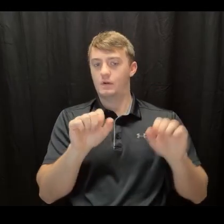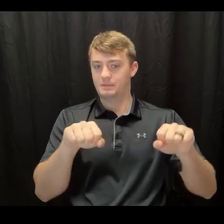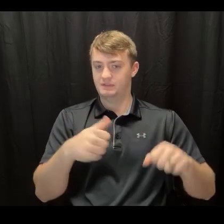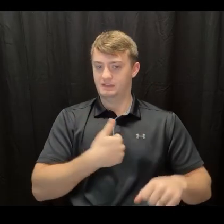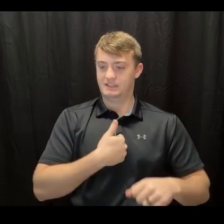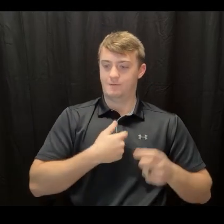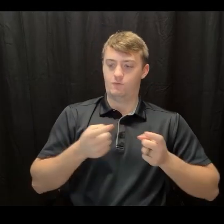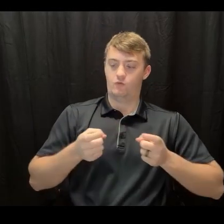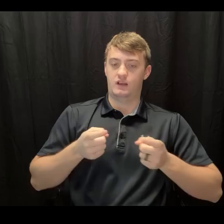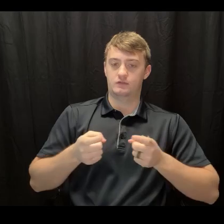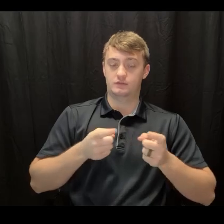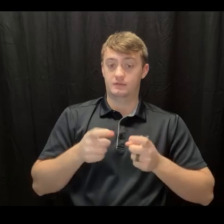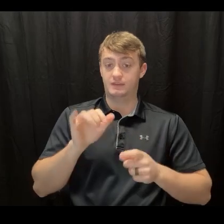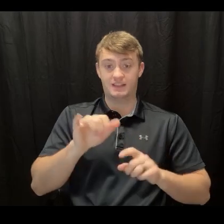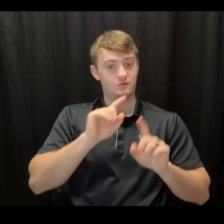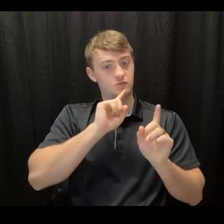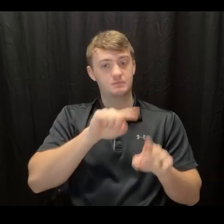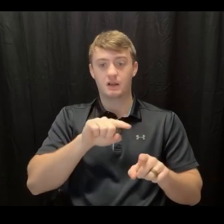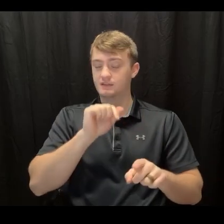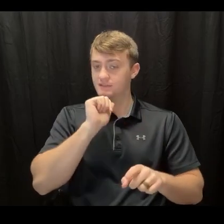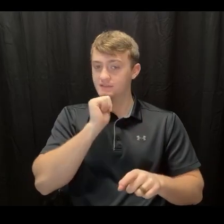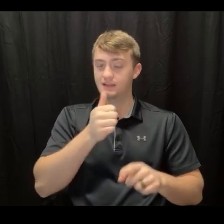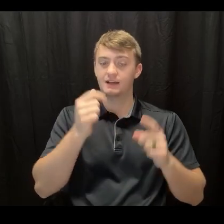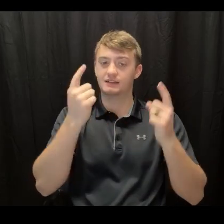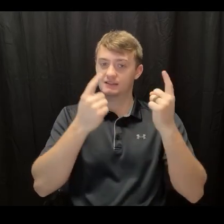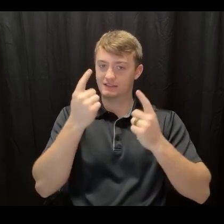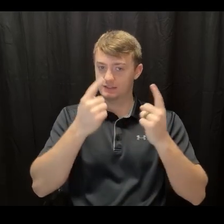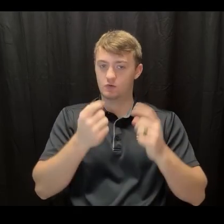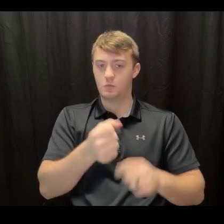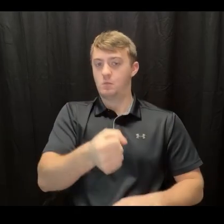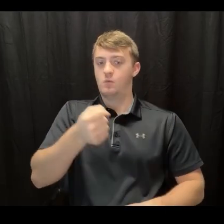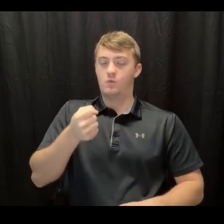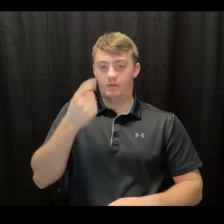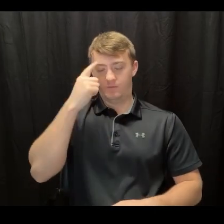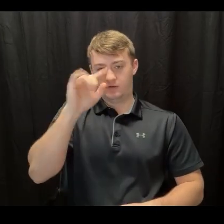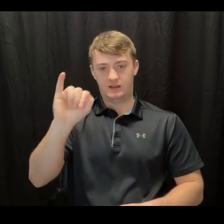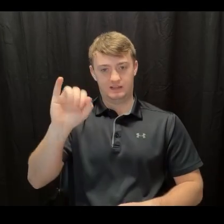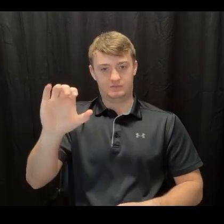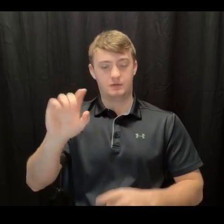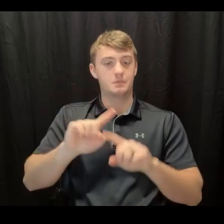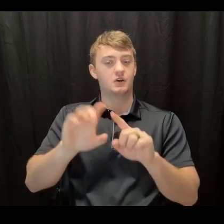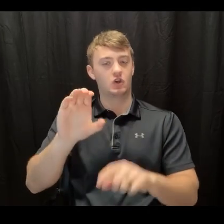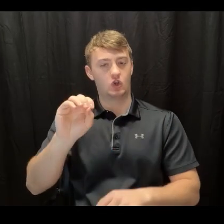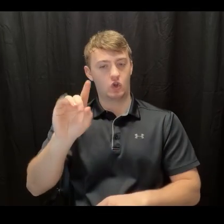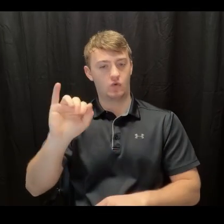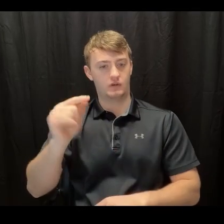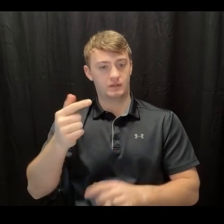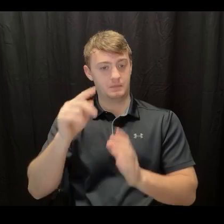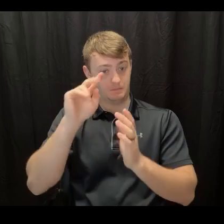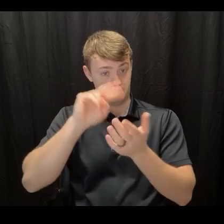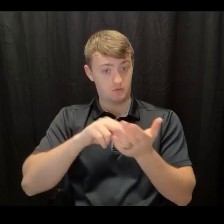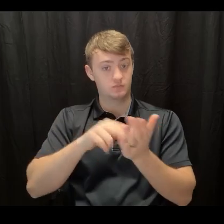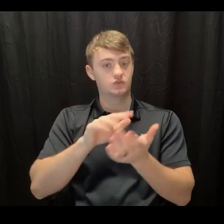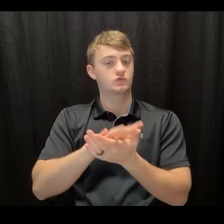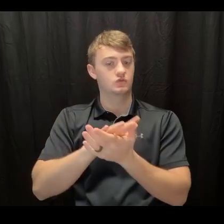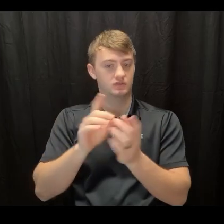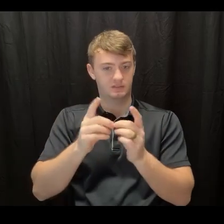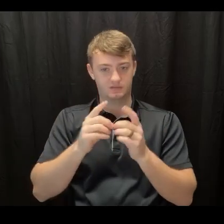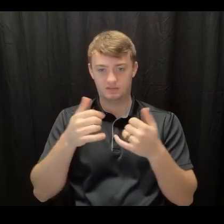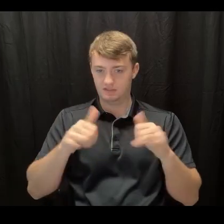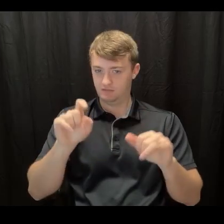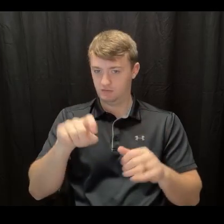ability to self-regulate. While this response would not be considered a removal for Infinite Campus, coding purposes, the school or district should